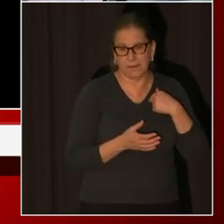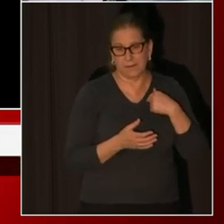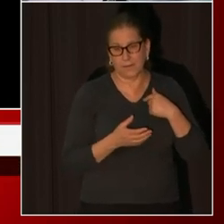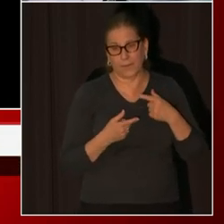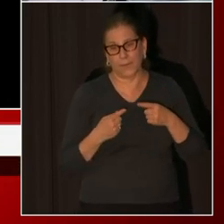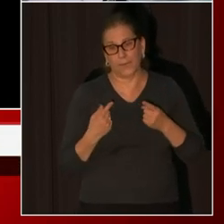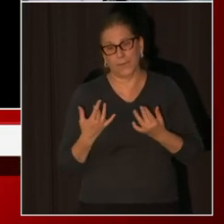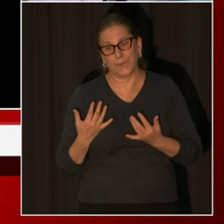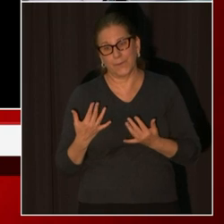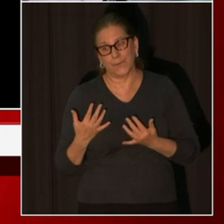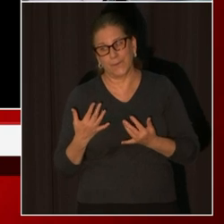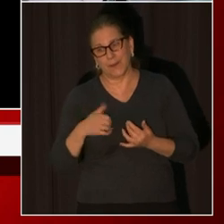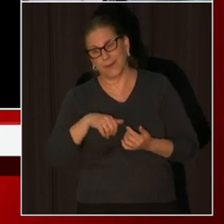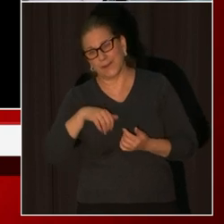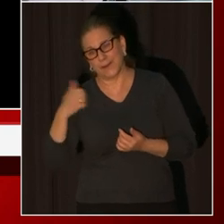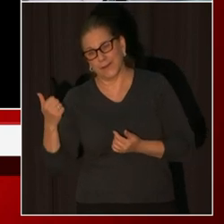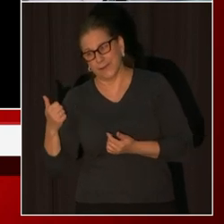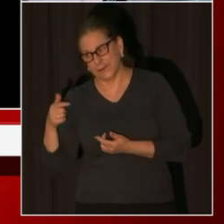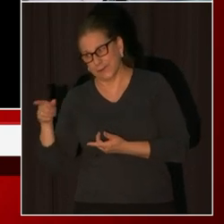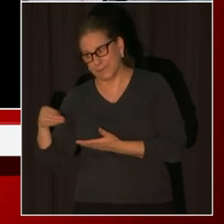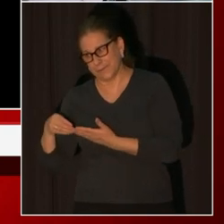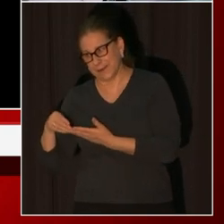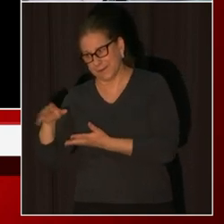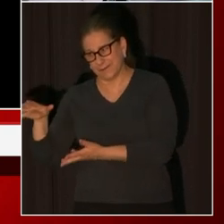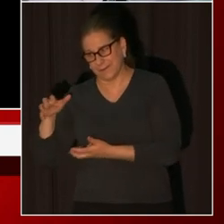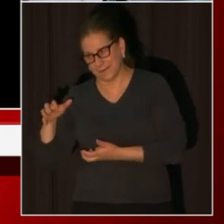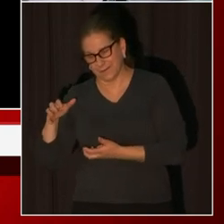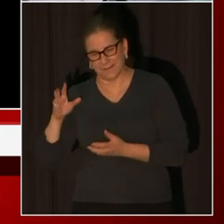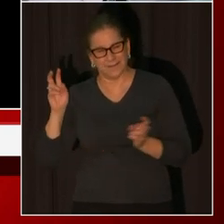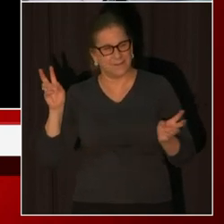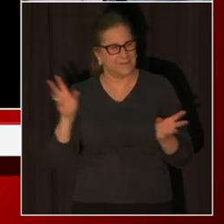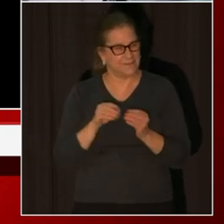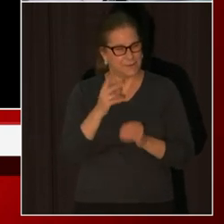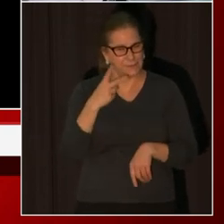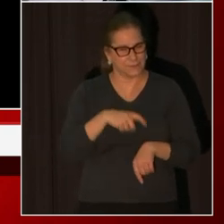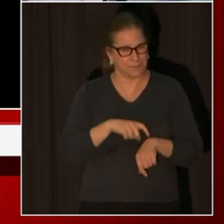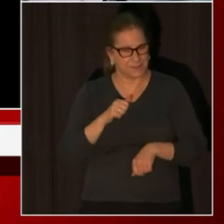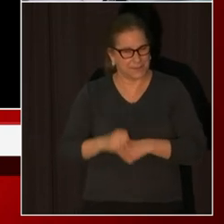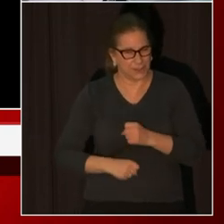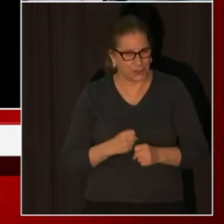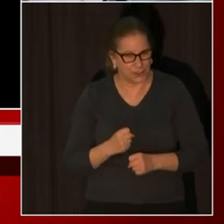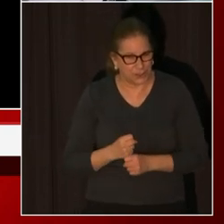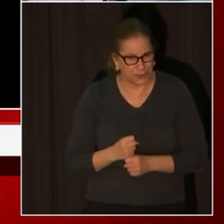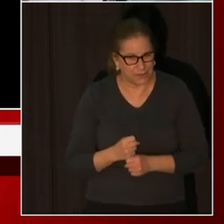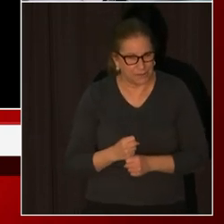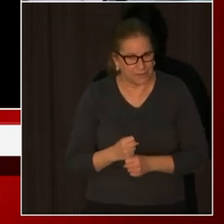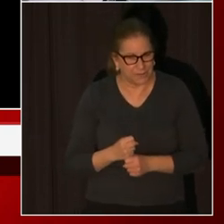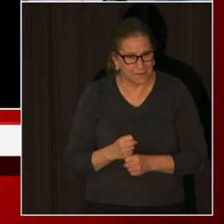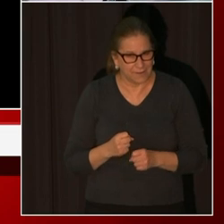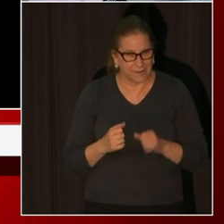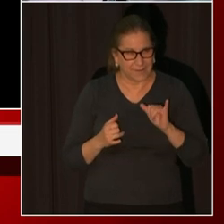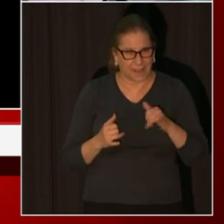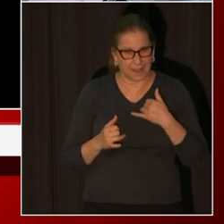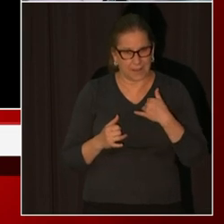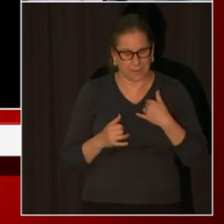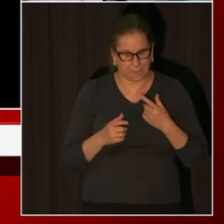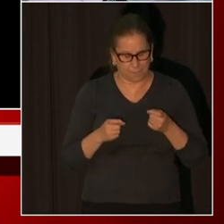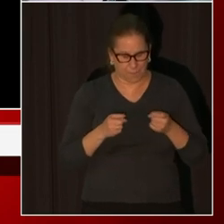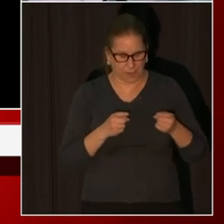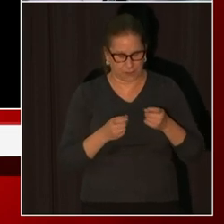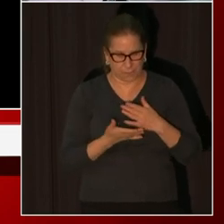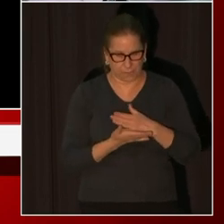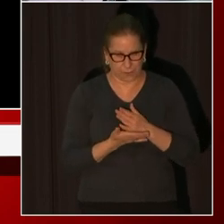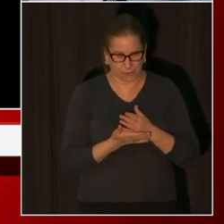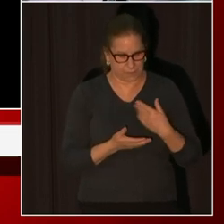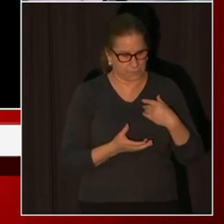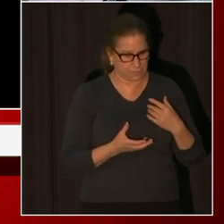various points of time in the year. And so this reserve is really how we manage our liquidity. In years past,